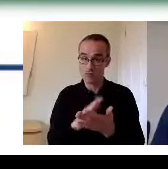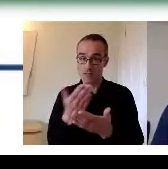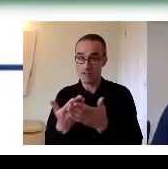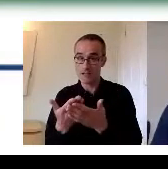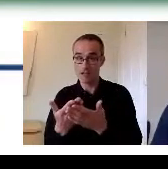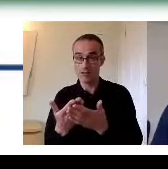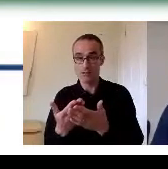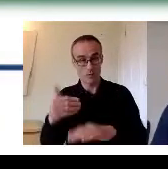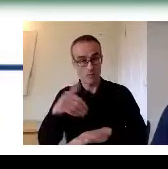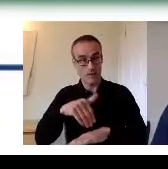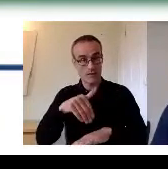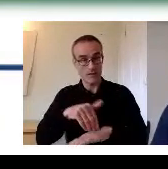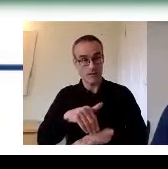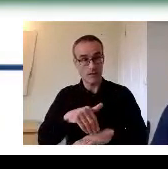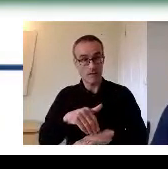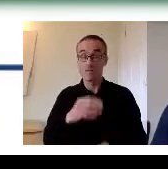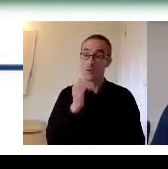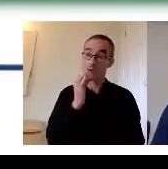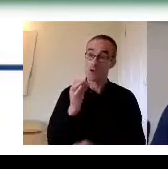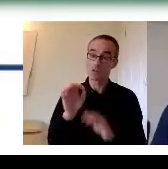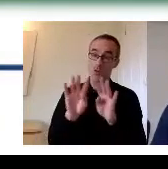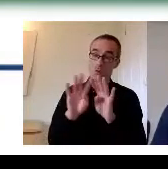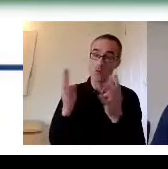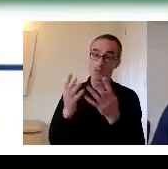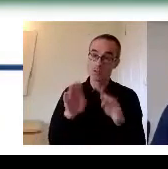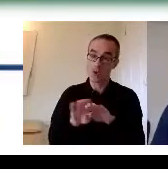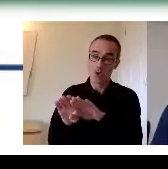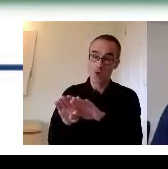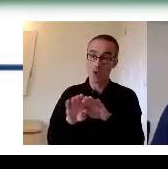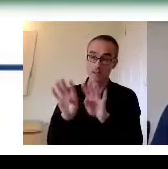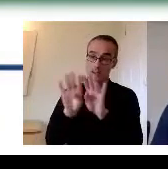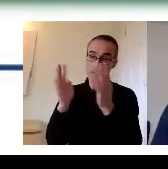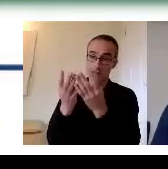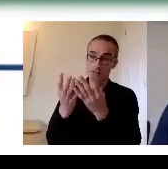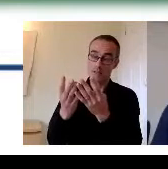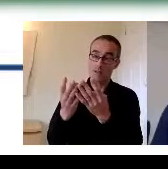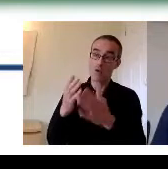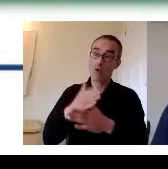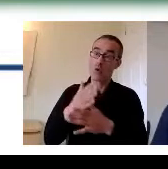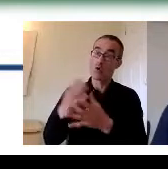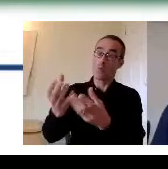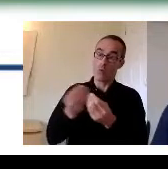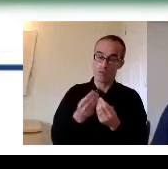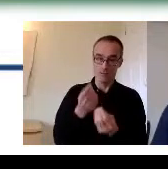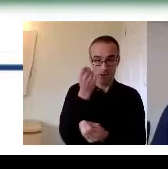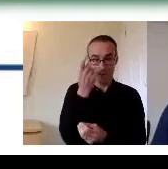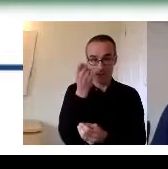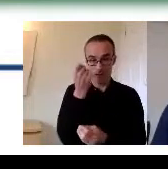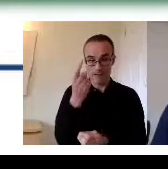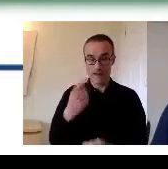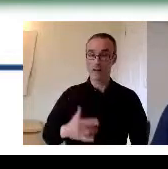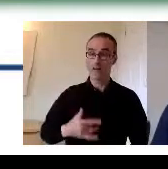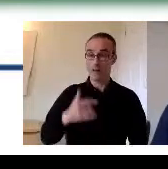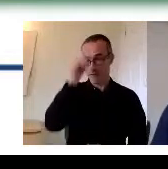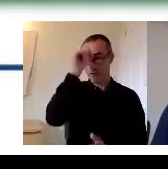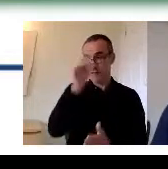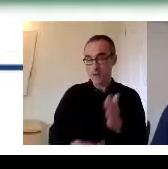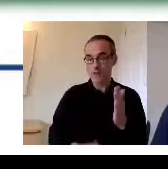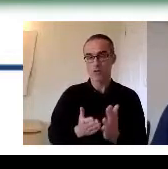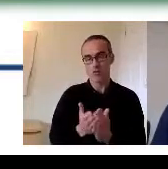Committee to come through us and speak to the communities that we work with to actually find out about the lived experiences during COVID,